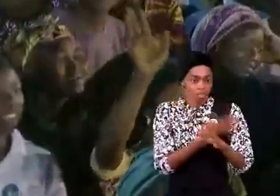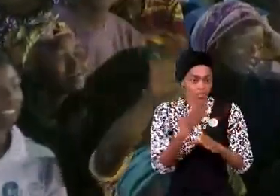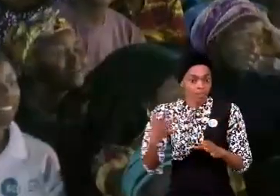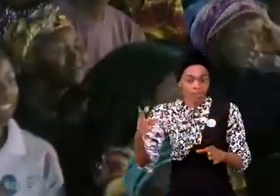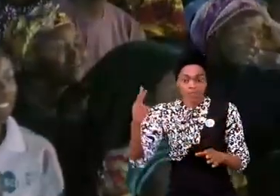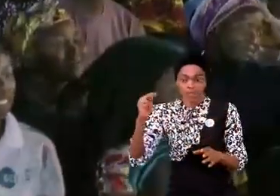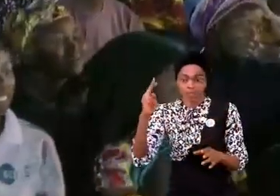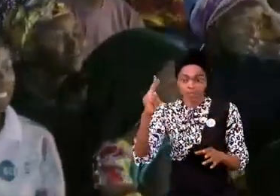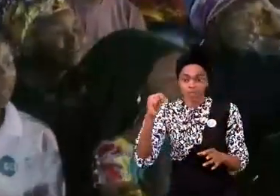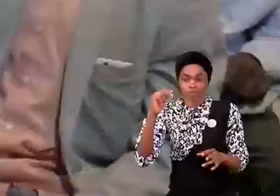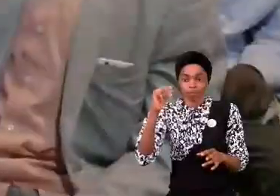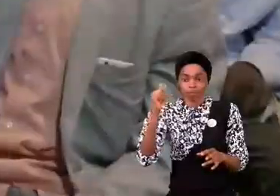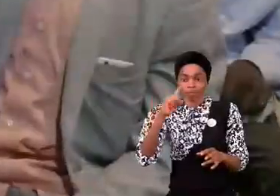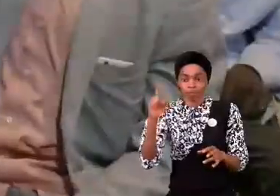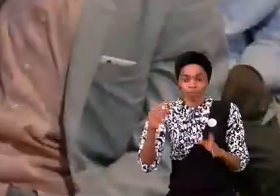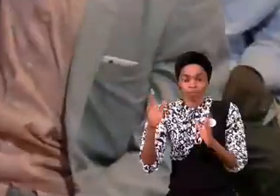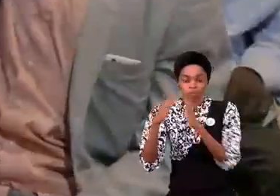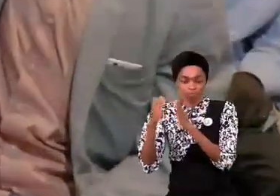for you there,